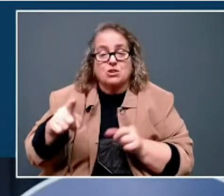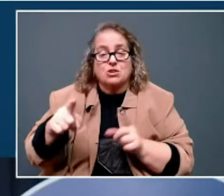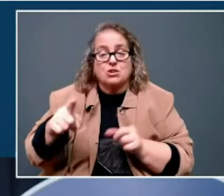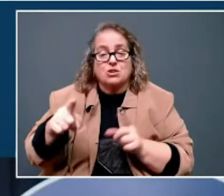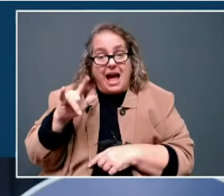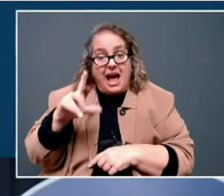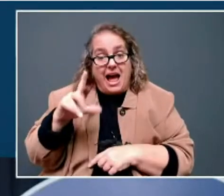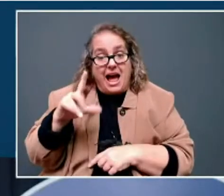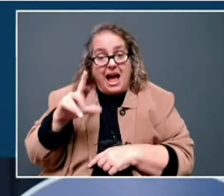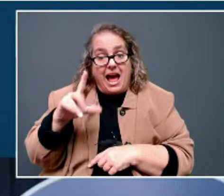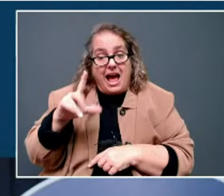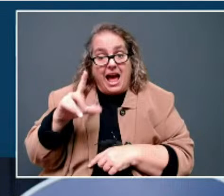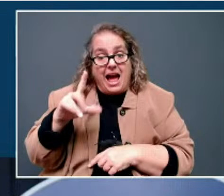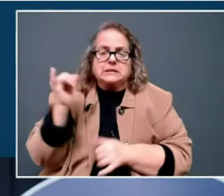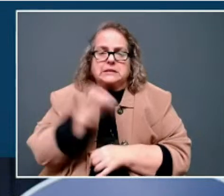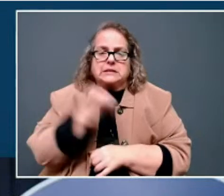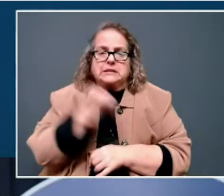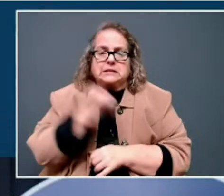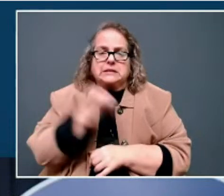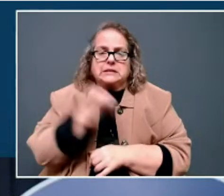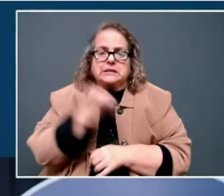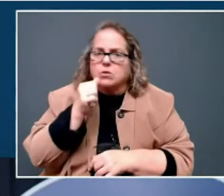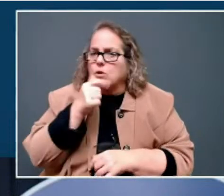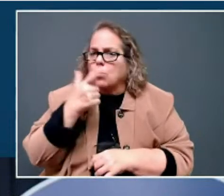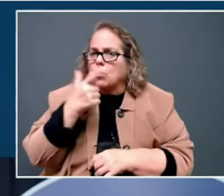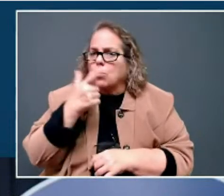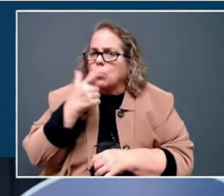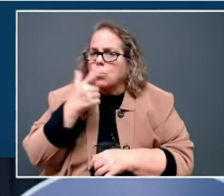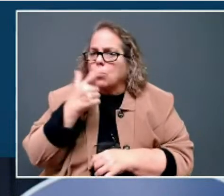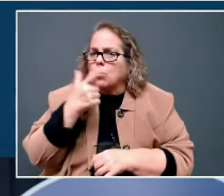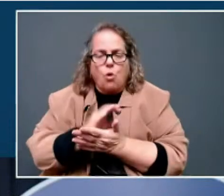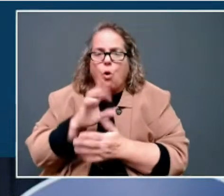and do not go to school or work until you feel better.